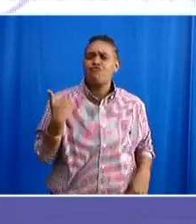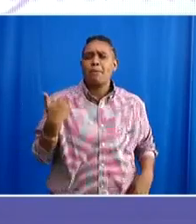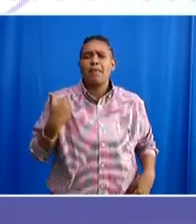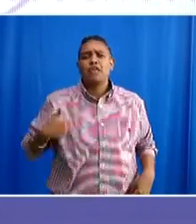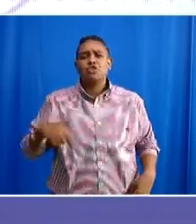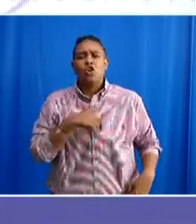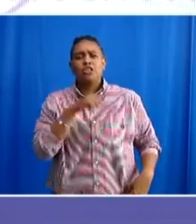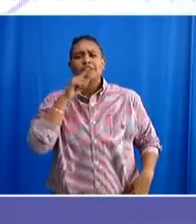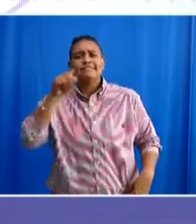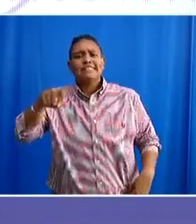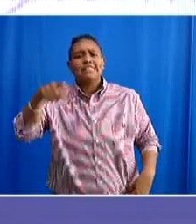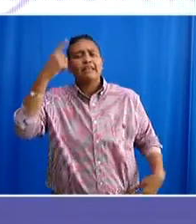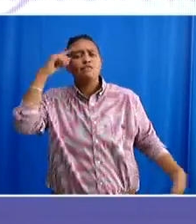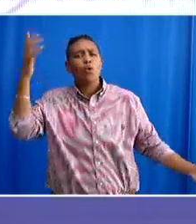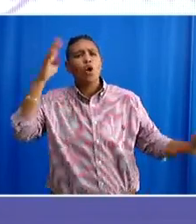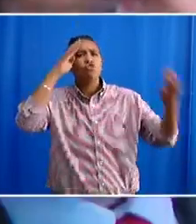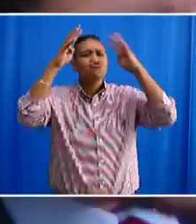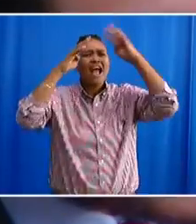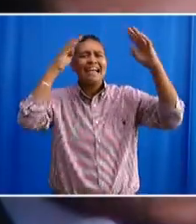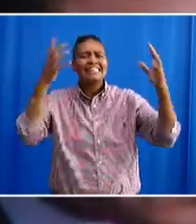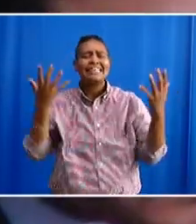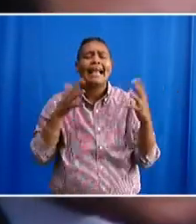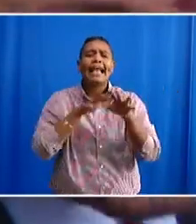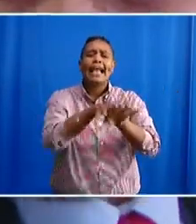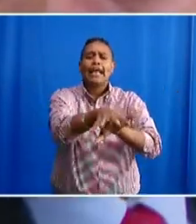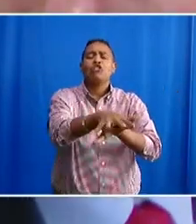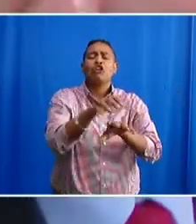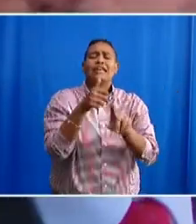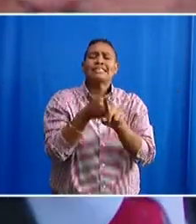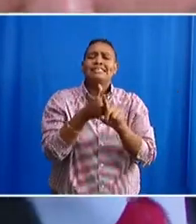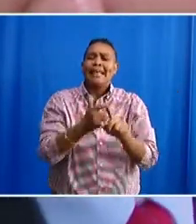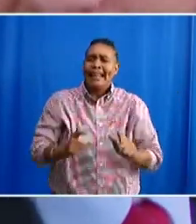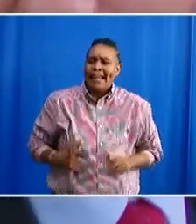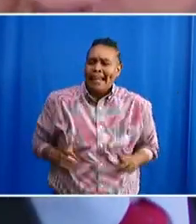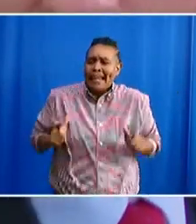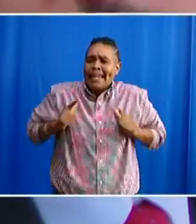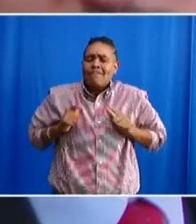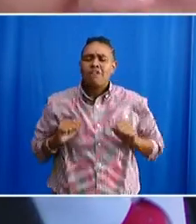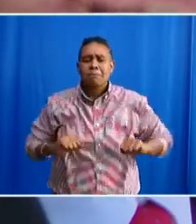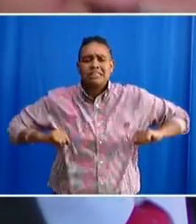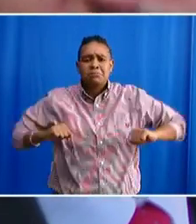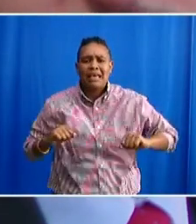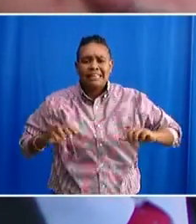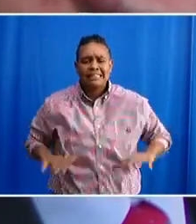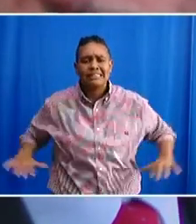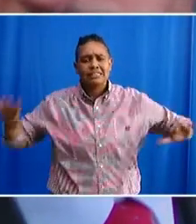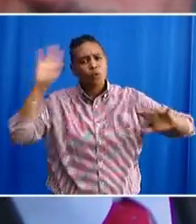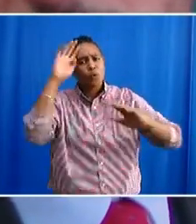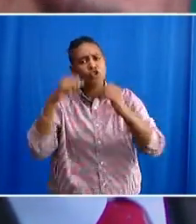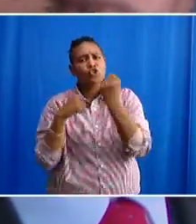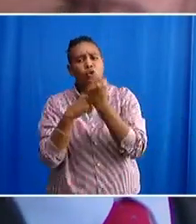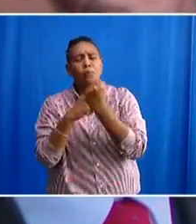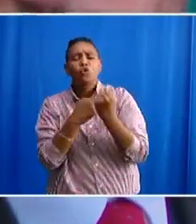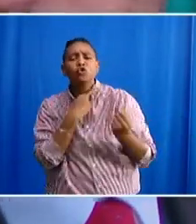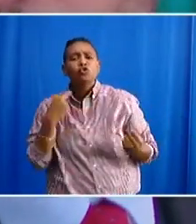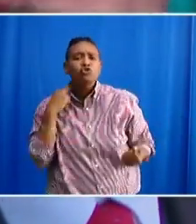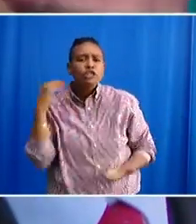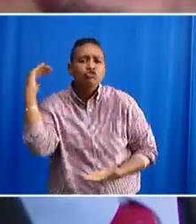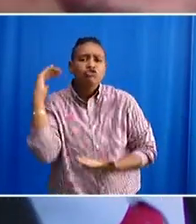of the necessity for creating integrated, livable spaces that will support risk